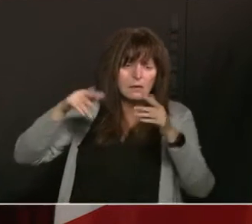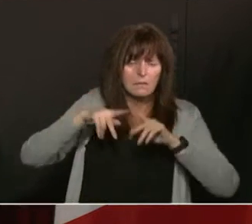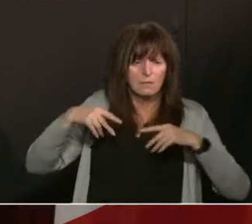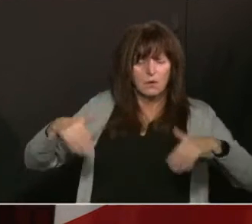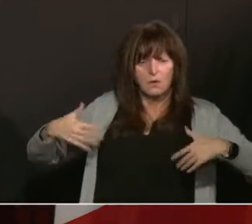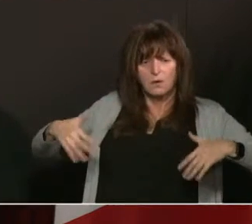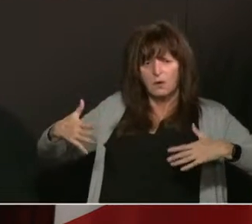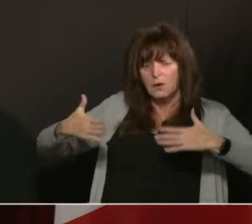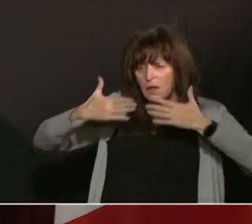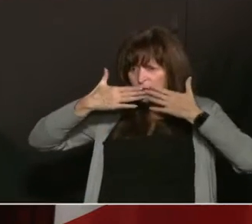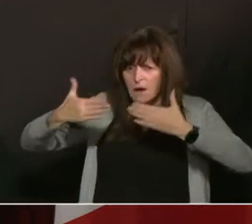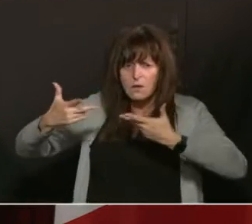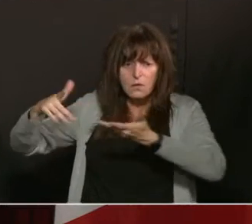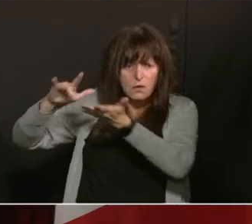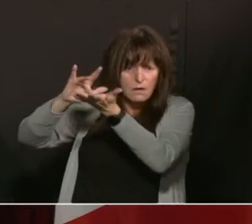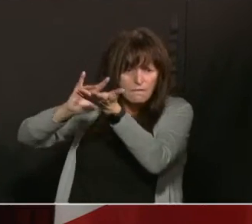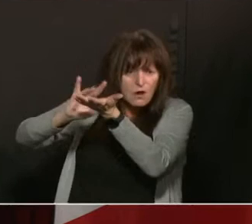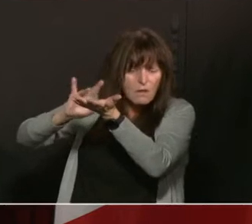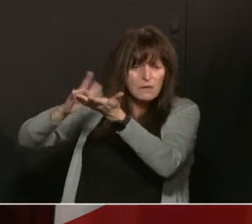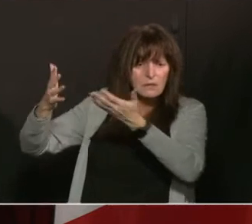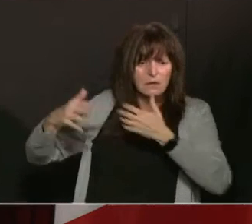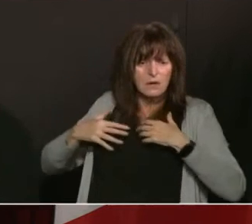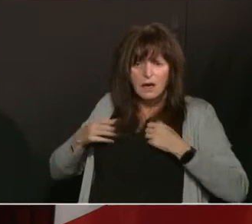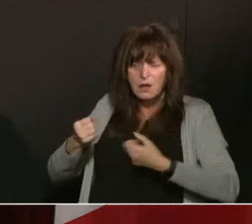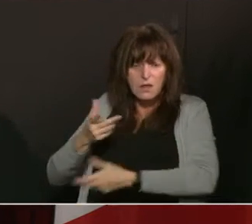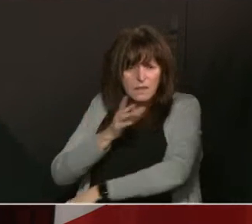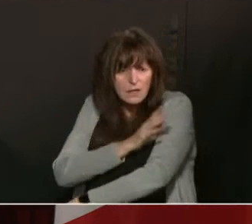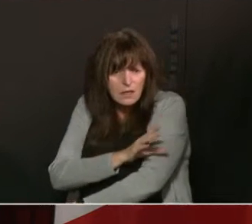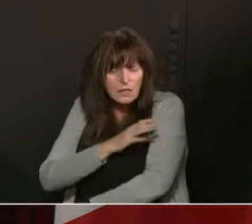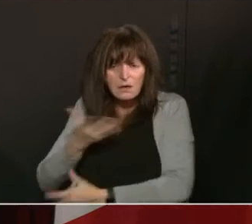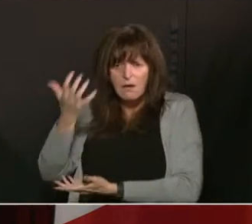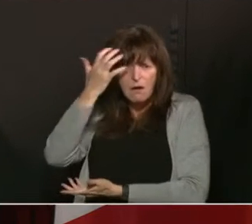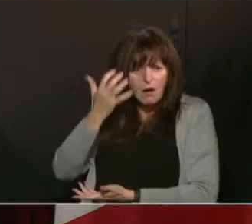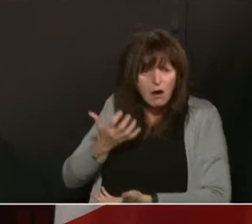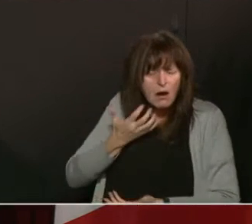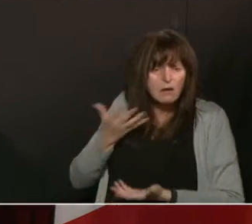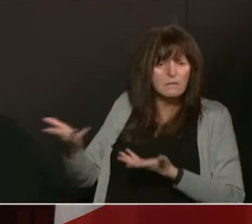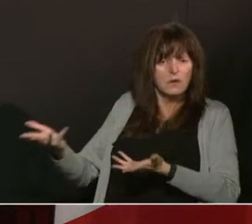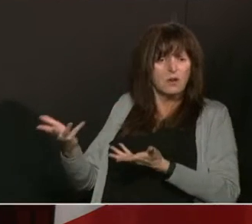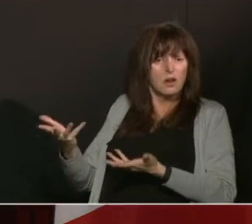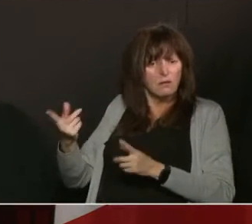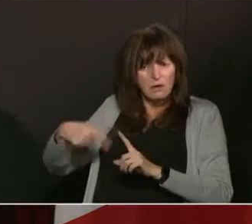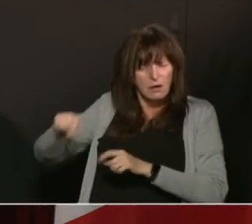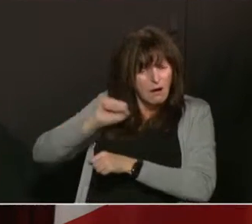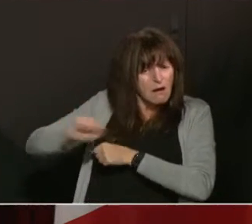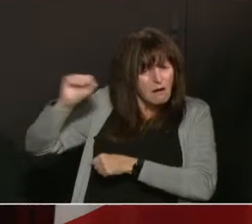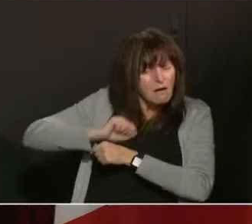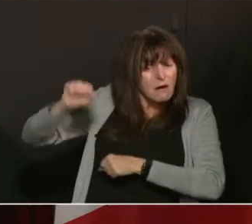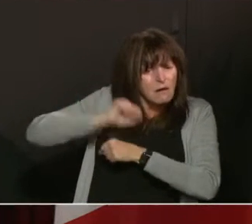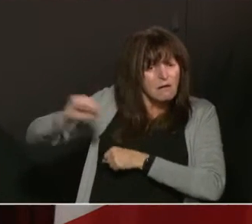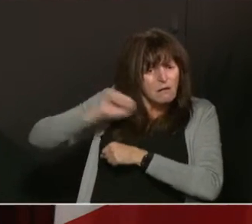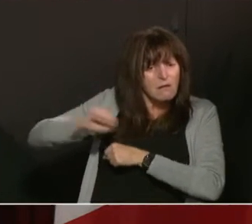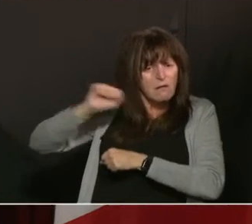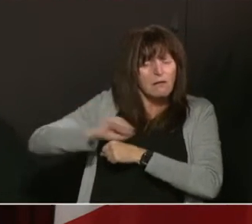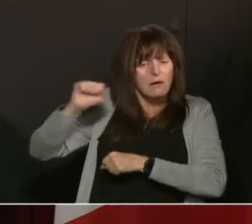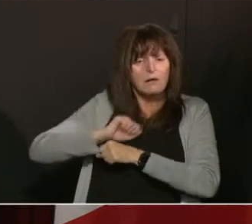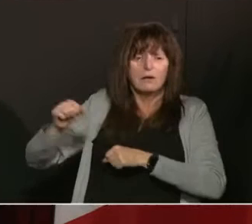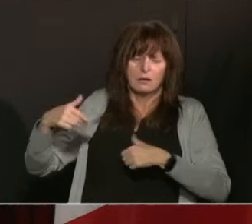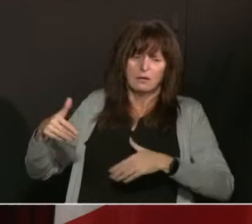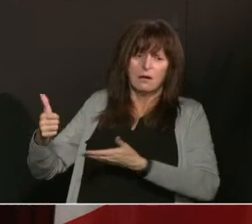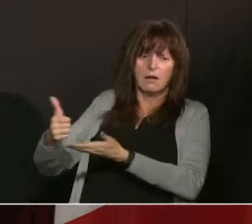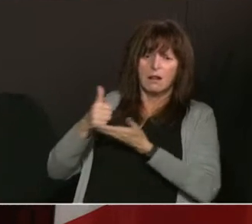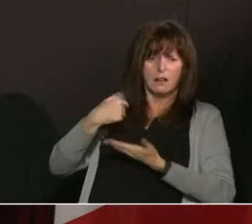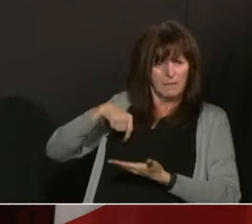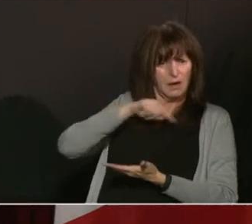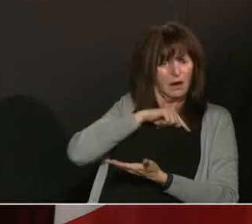that have worked so hard and will continue to work so hard over the holiday season to try to immunize as many Ontarians as possible. So